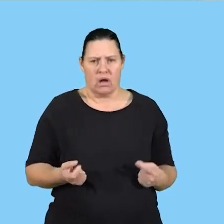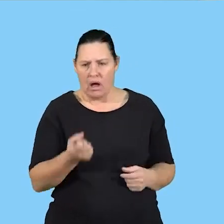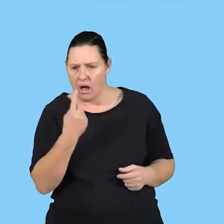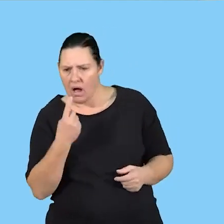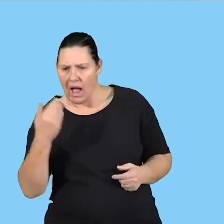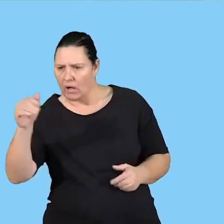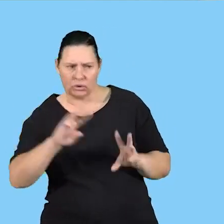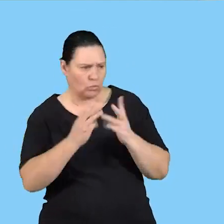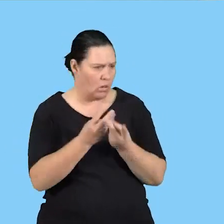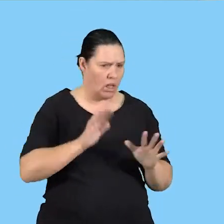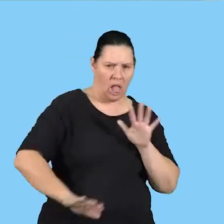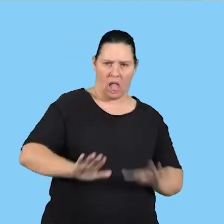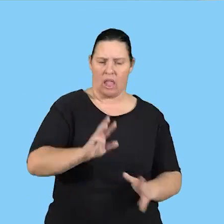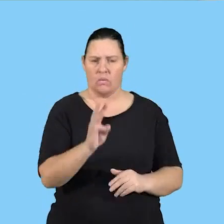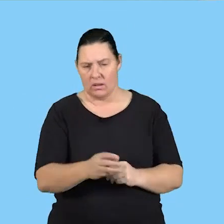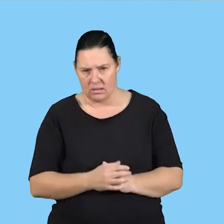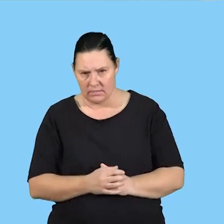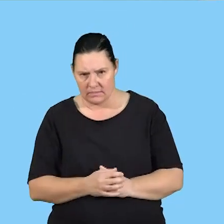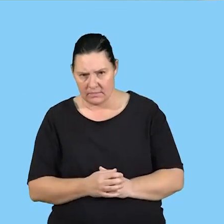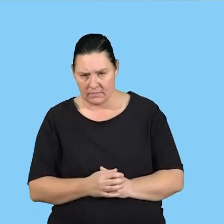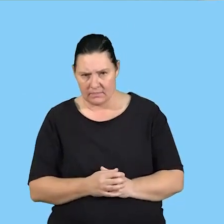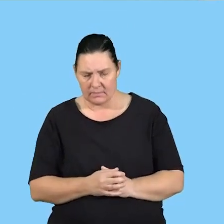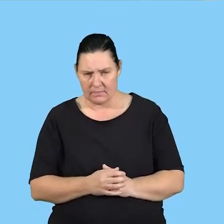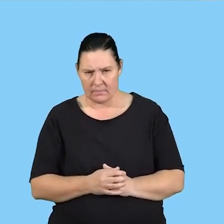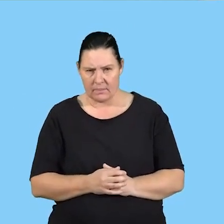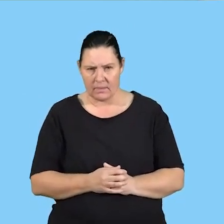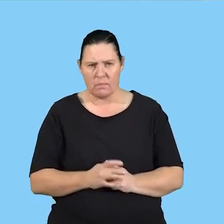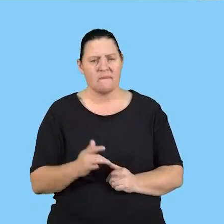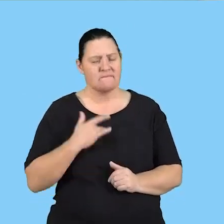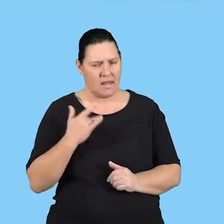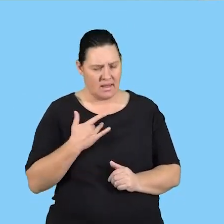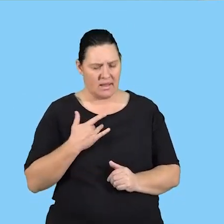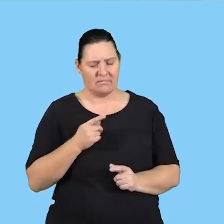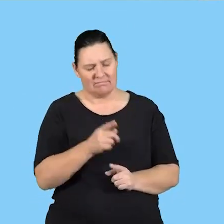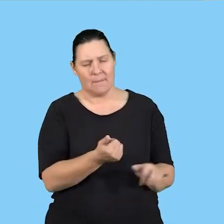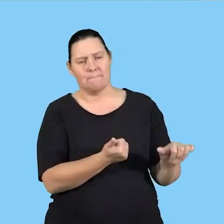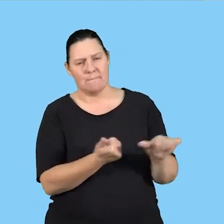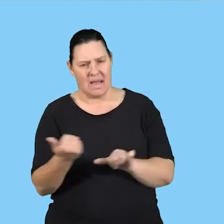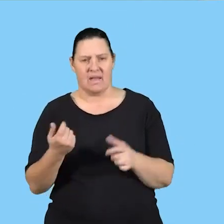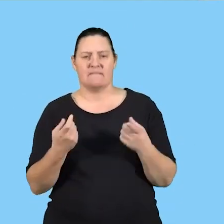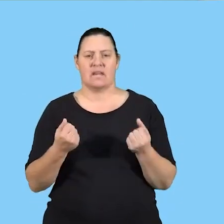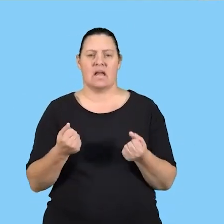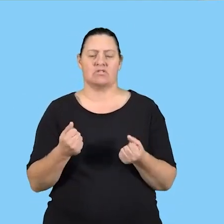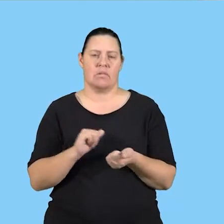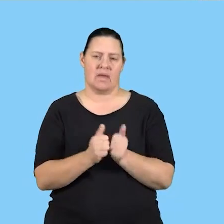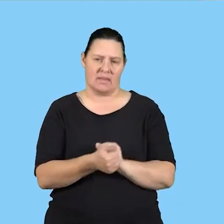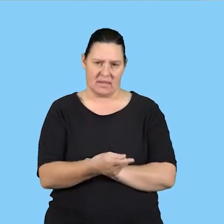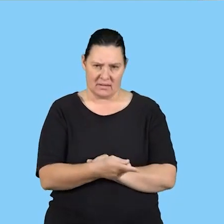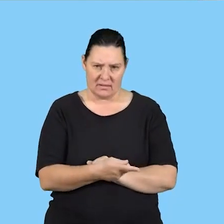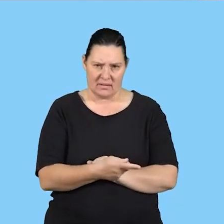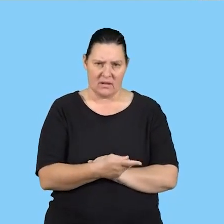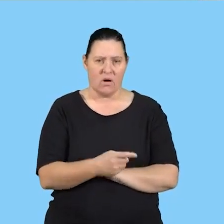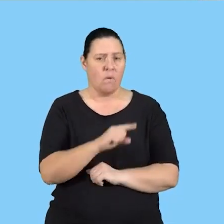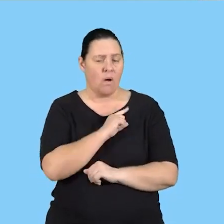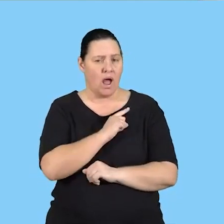cope with the outside world. We felt that let us bring back the financial mathematics so